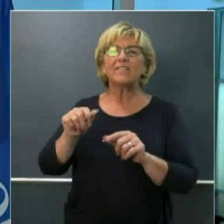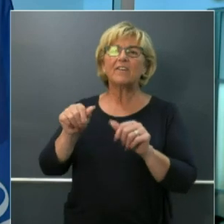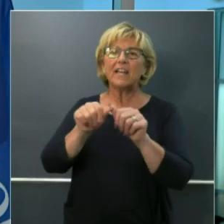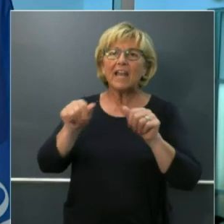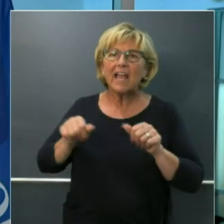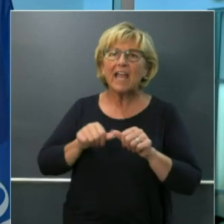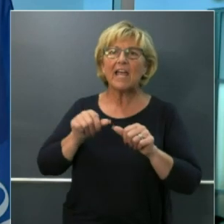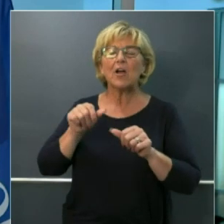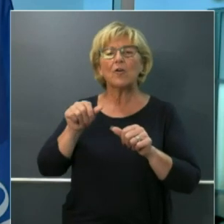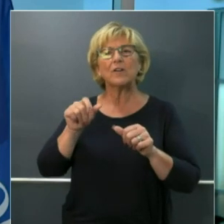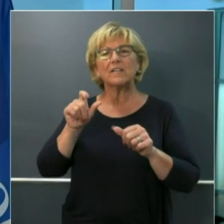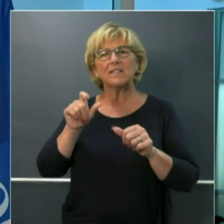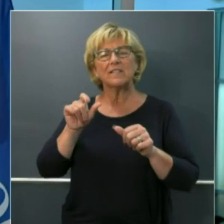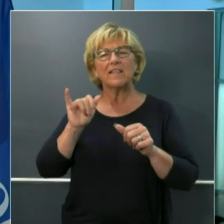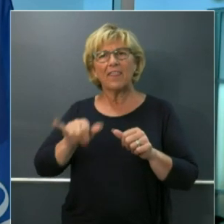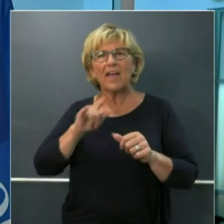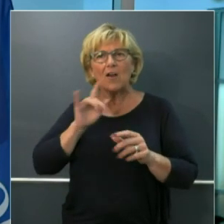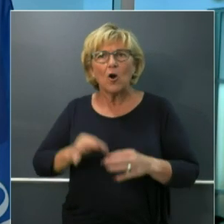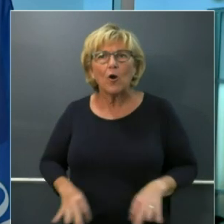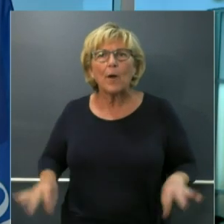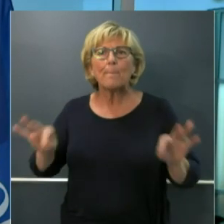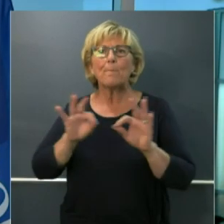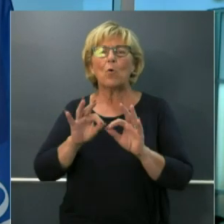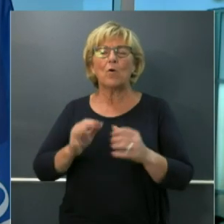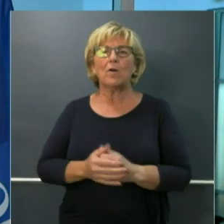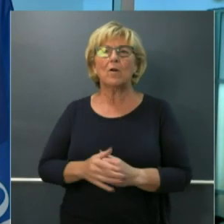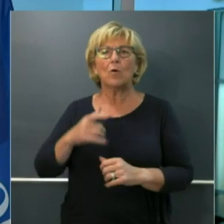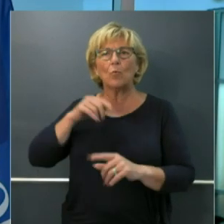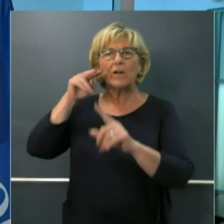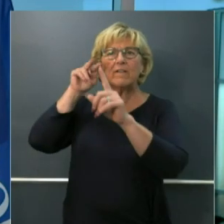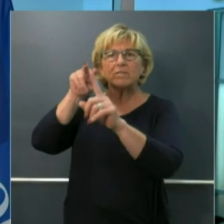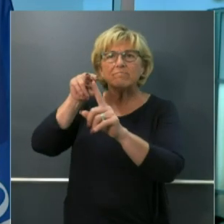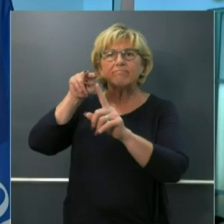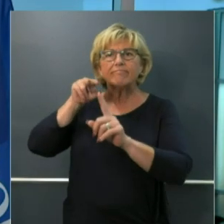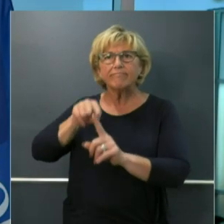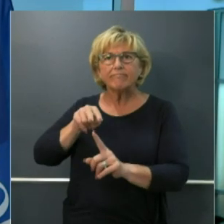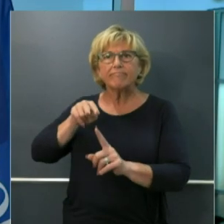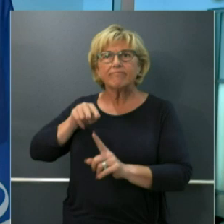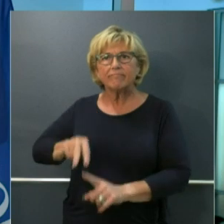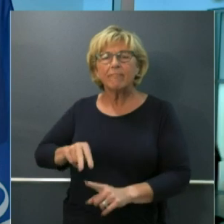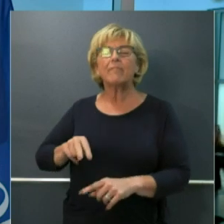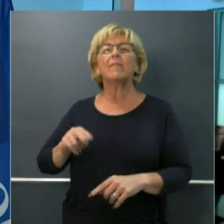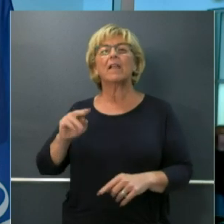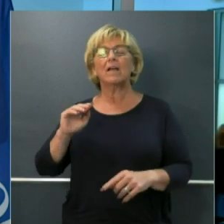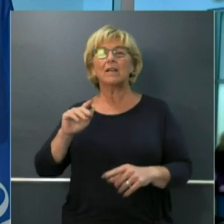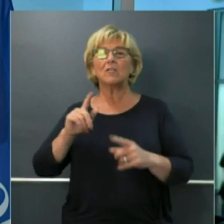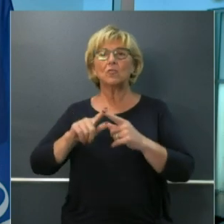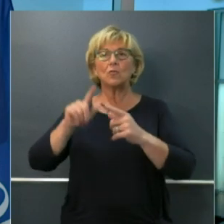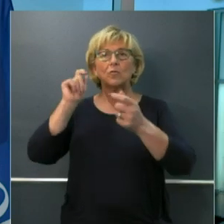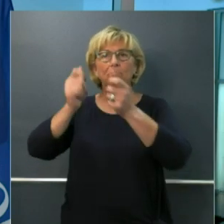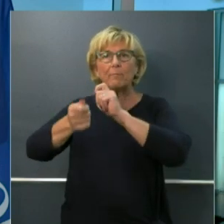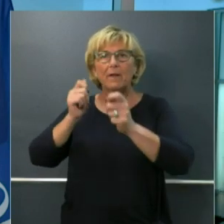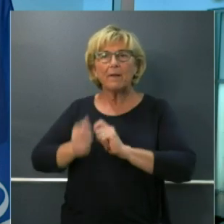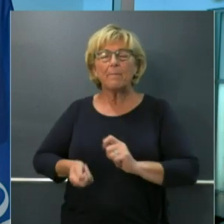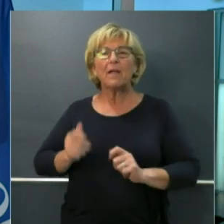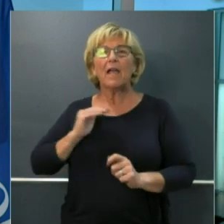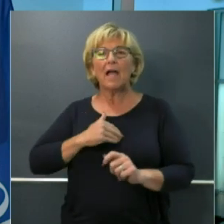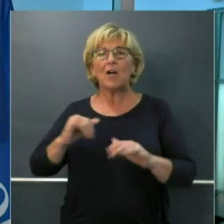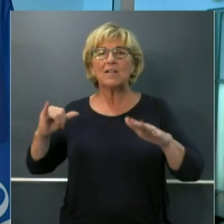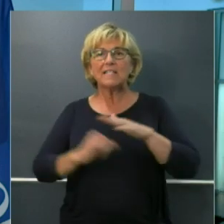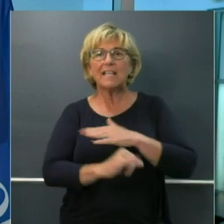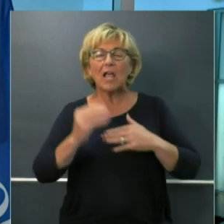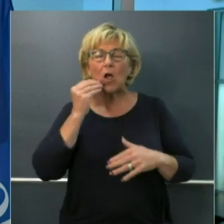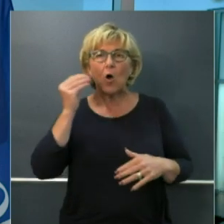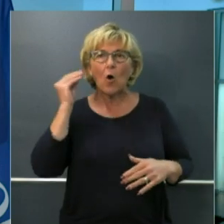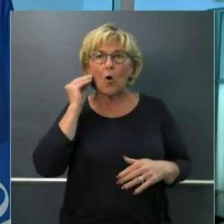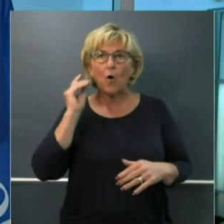inherently important as we think about moving forward in ways to modify our stay-at-home order in a way that minimizes risk.